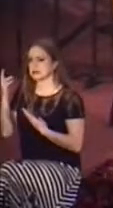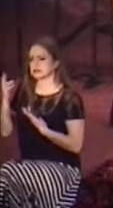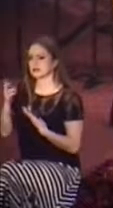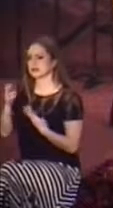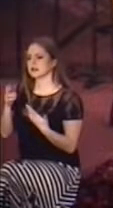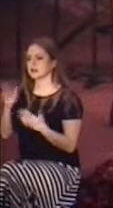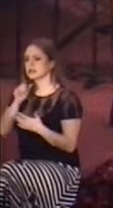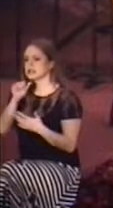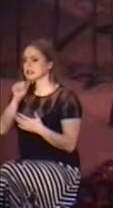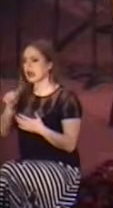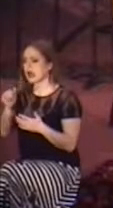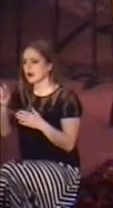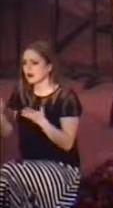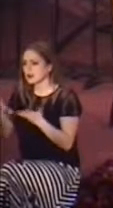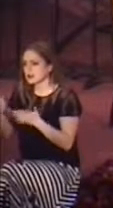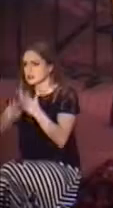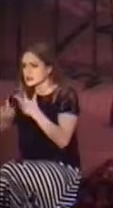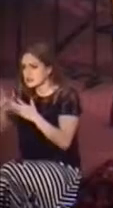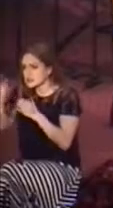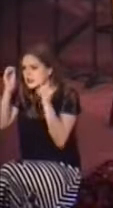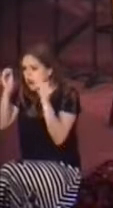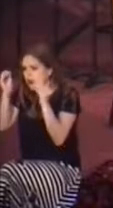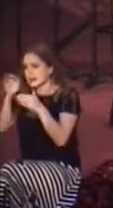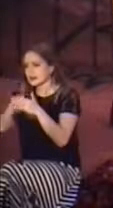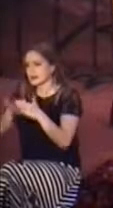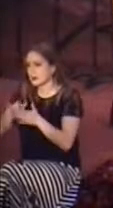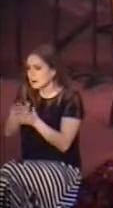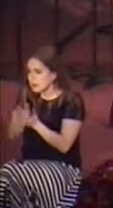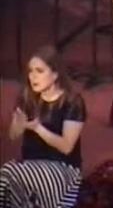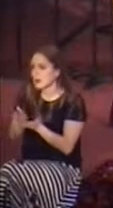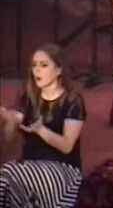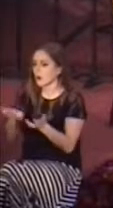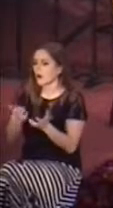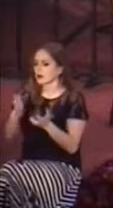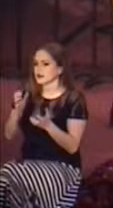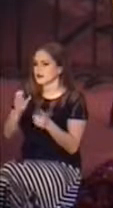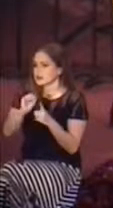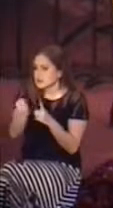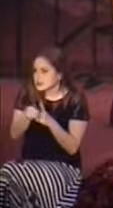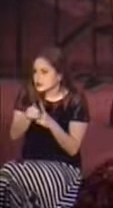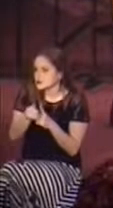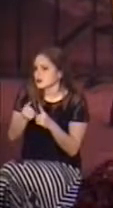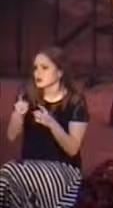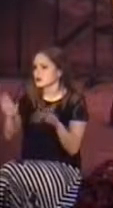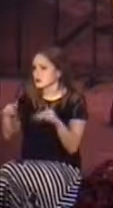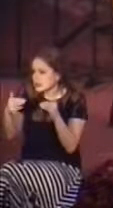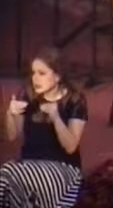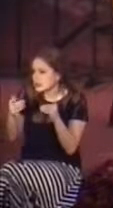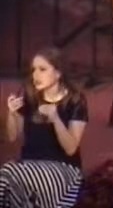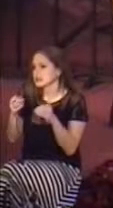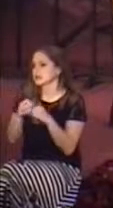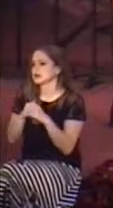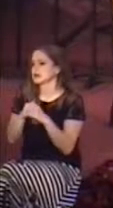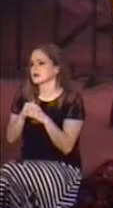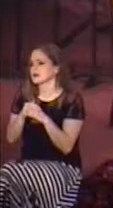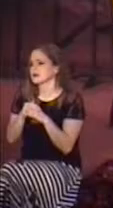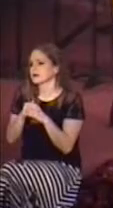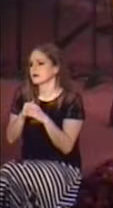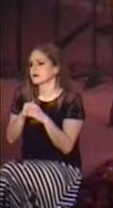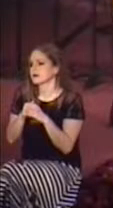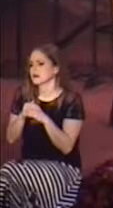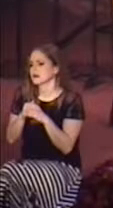Some people want a social justice, but you can understand why they want a social Jesus or because they see